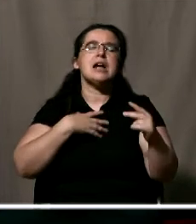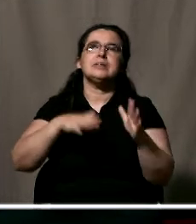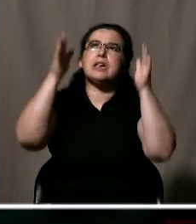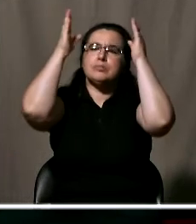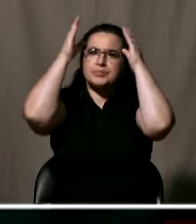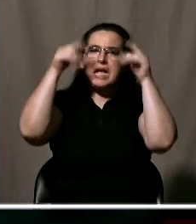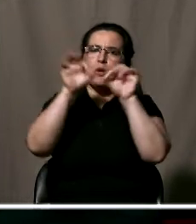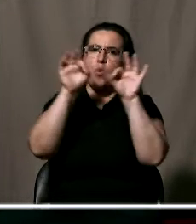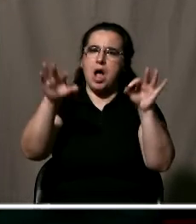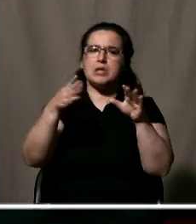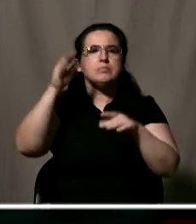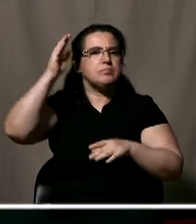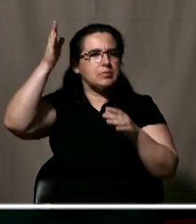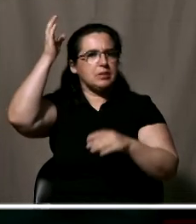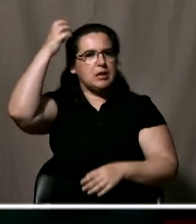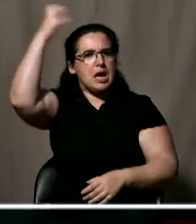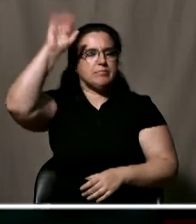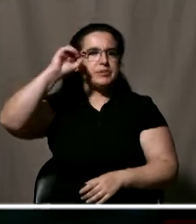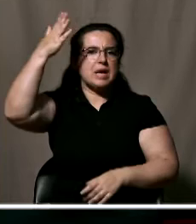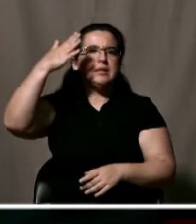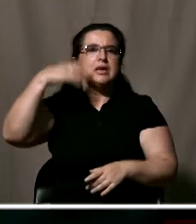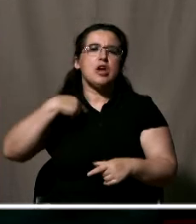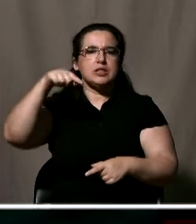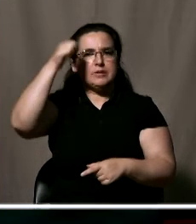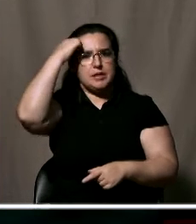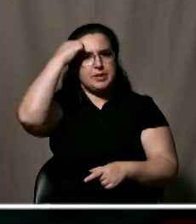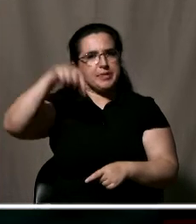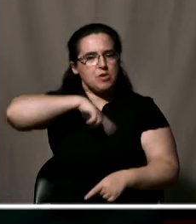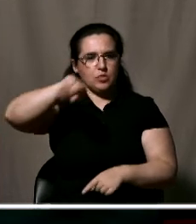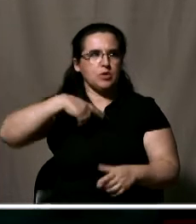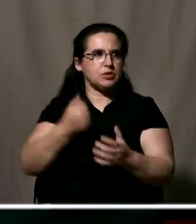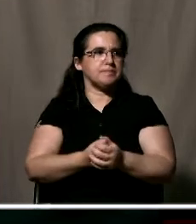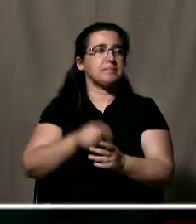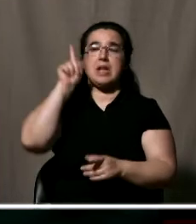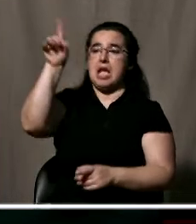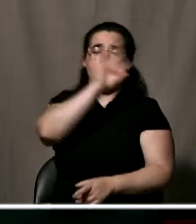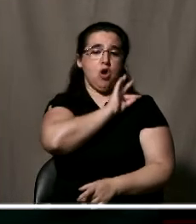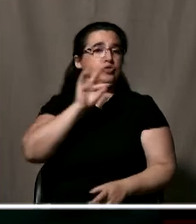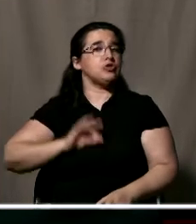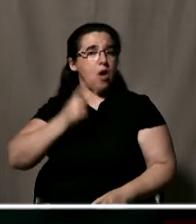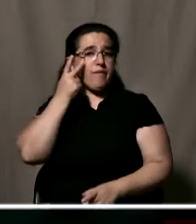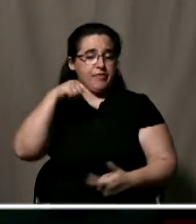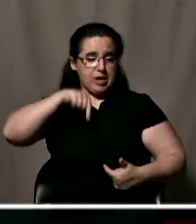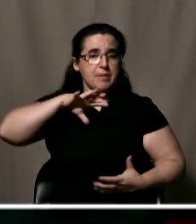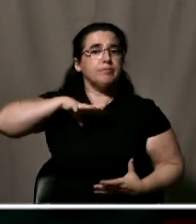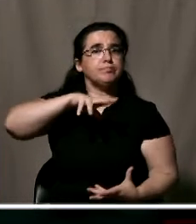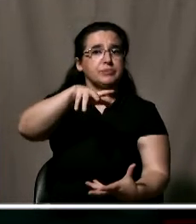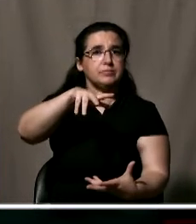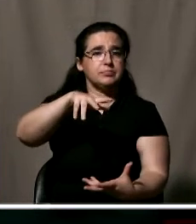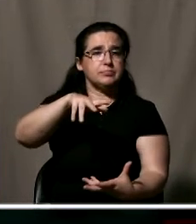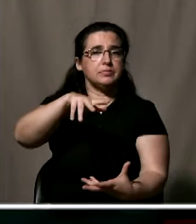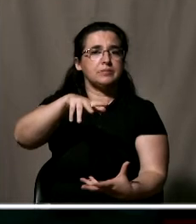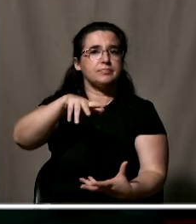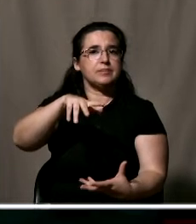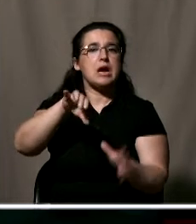In chapter 3, no capítulo 3, he is the living Lord. Ele é o Senhor que vive. In chapter 3, he is our high priest.